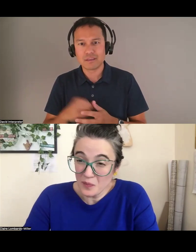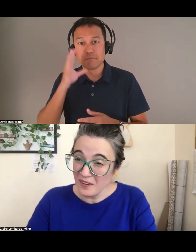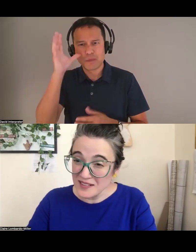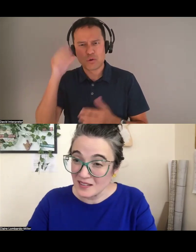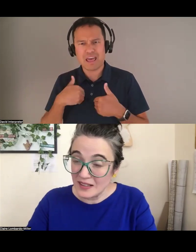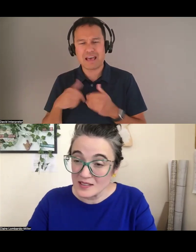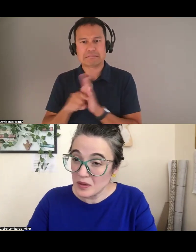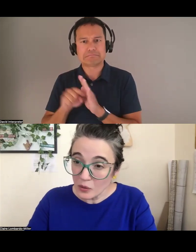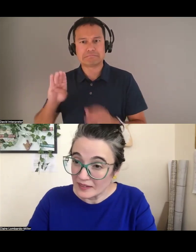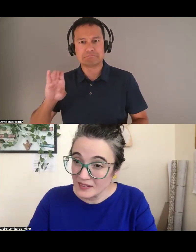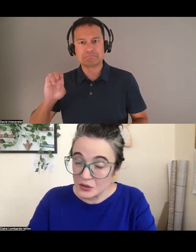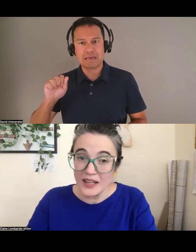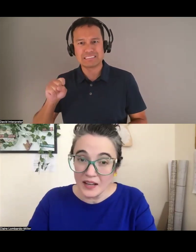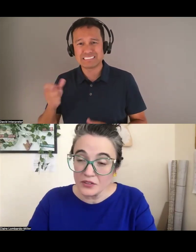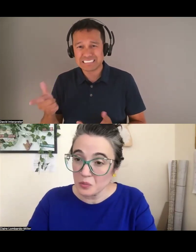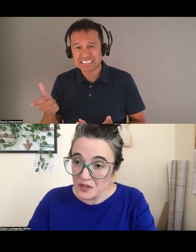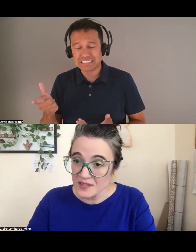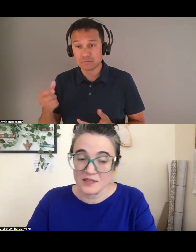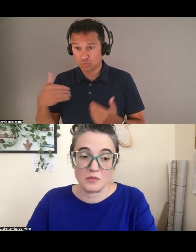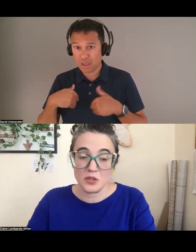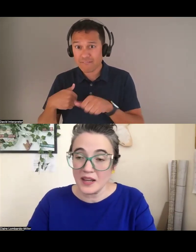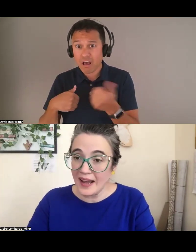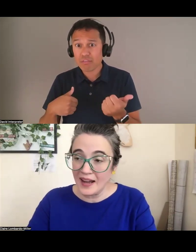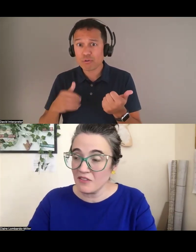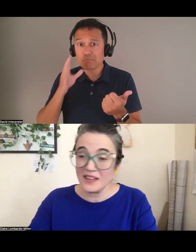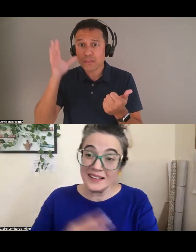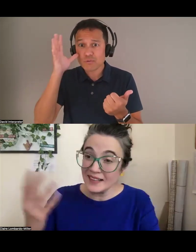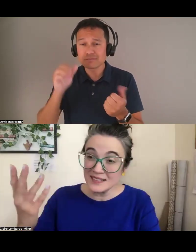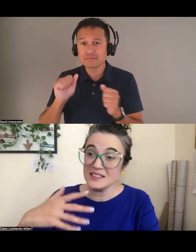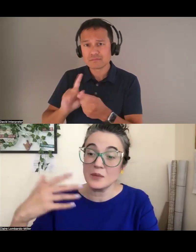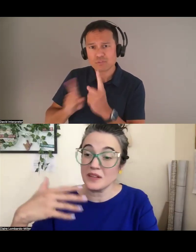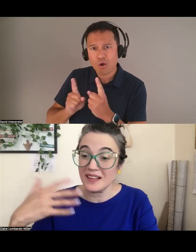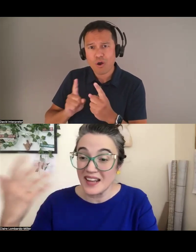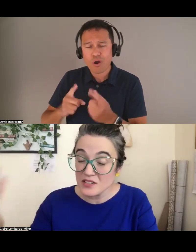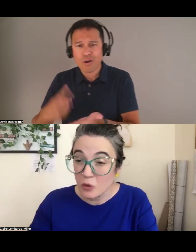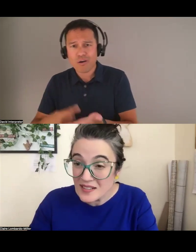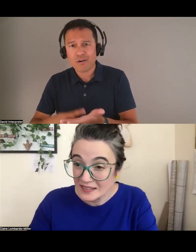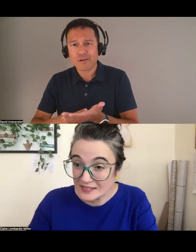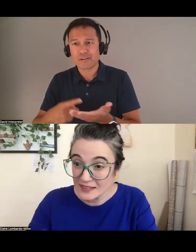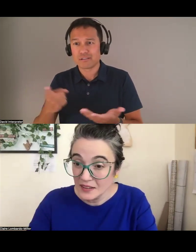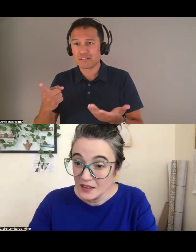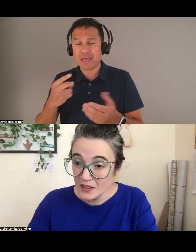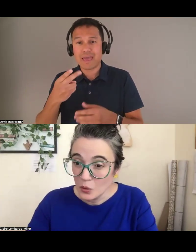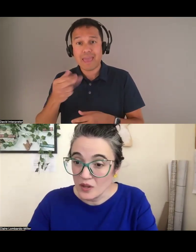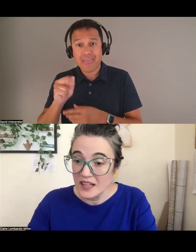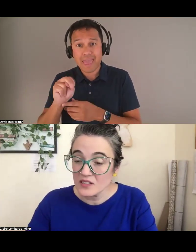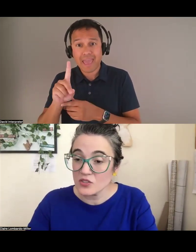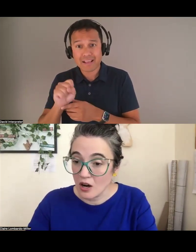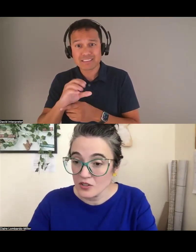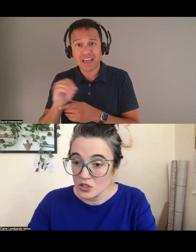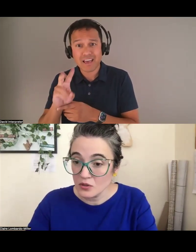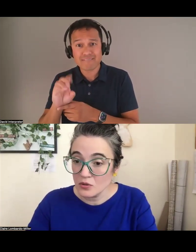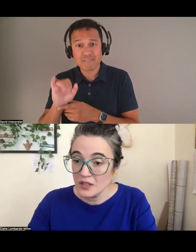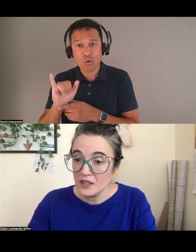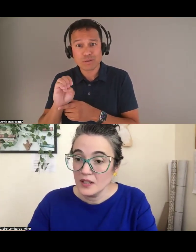other parents that they can speak with? Do they have a support system? Are they connected to something like Hands and Voices, where they can